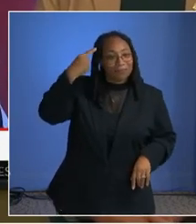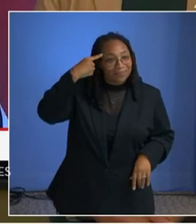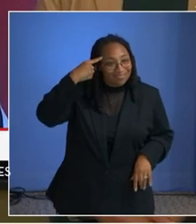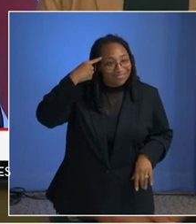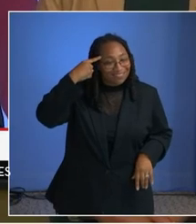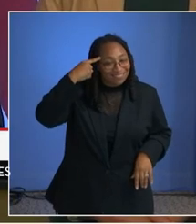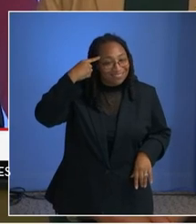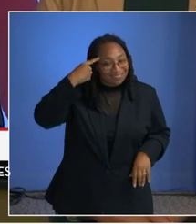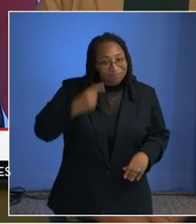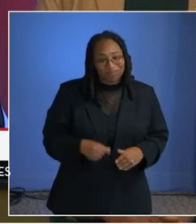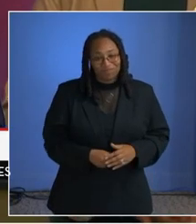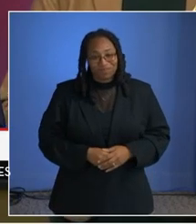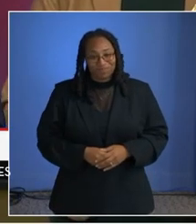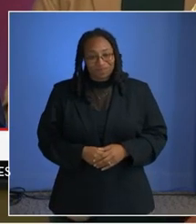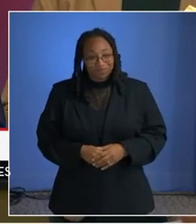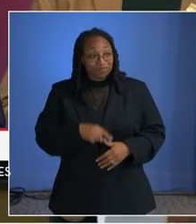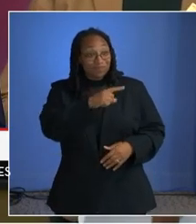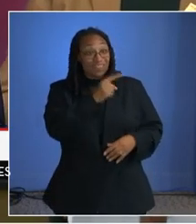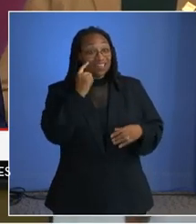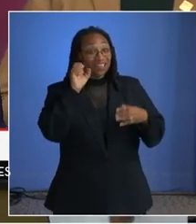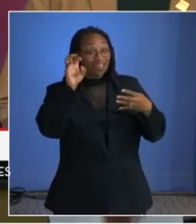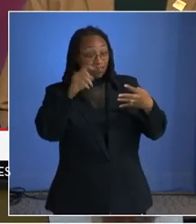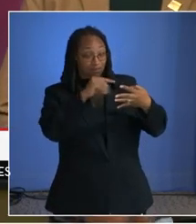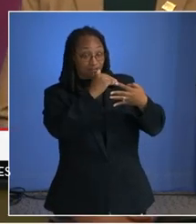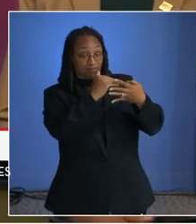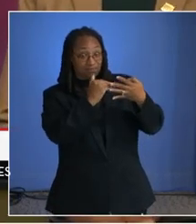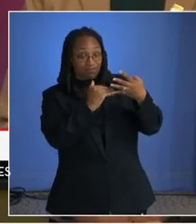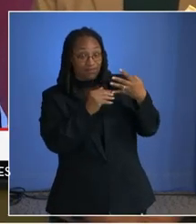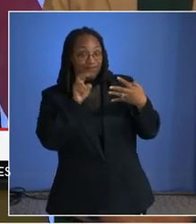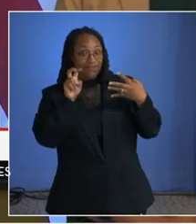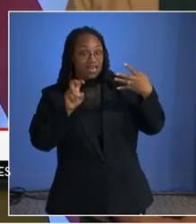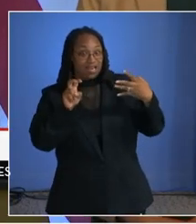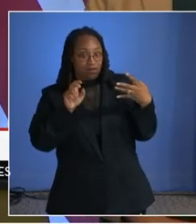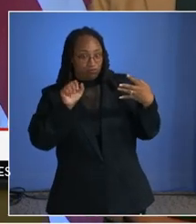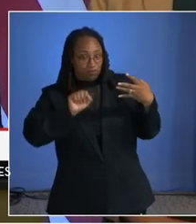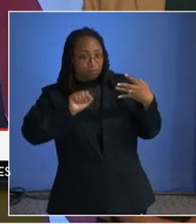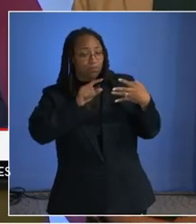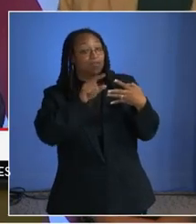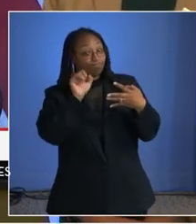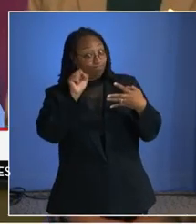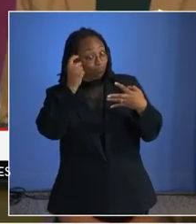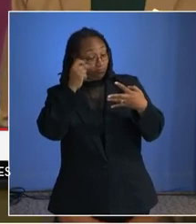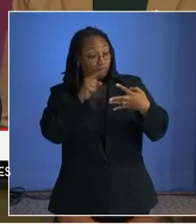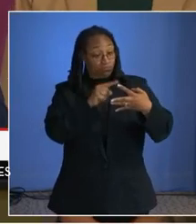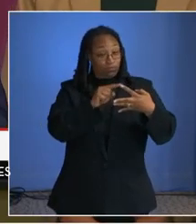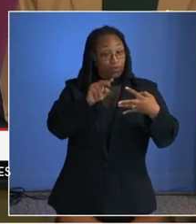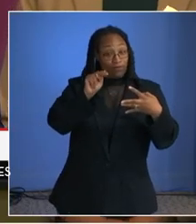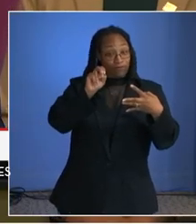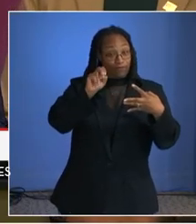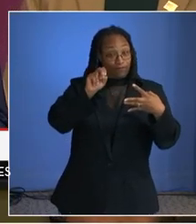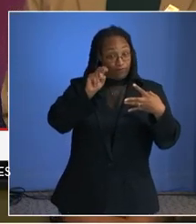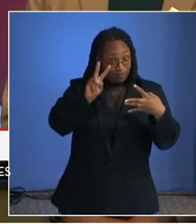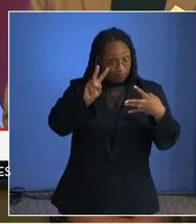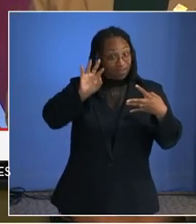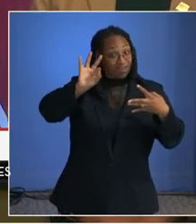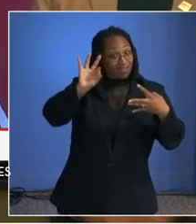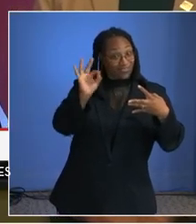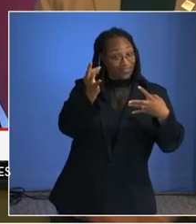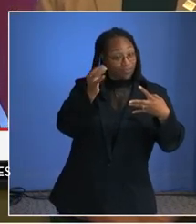The first one will be on November the 9th. And here's what we want you to know. We want you to know that prior to the